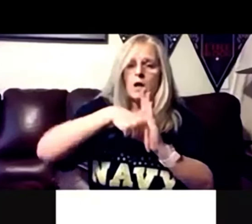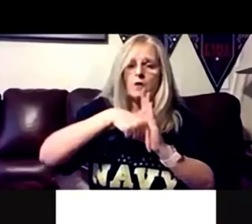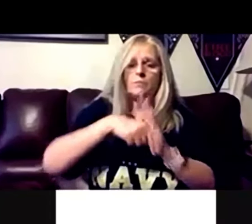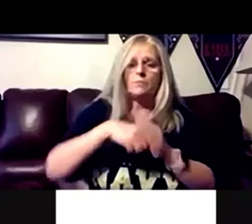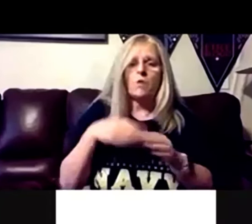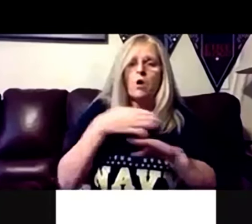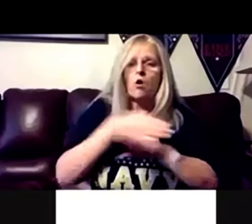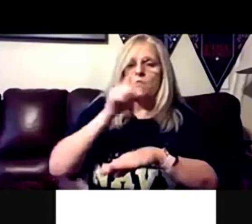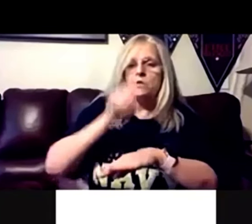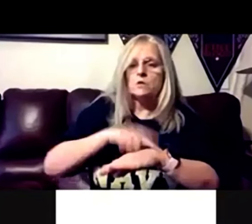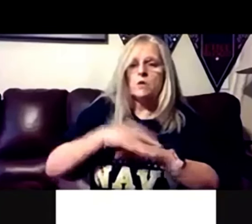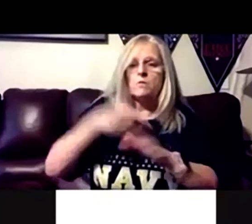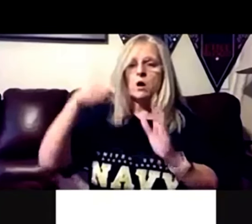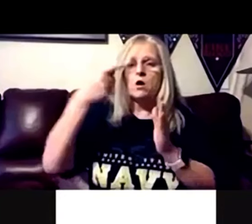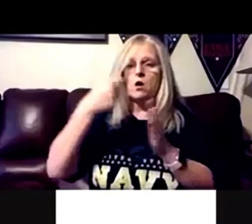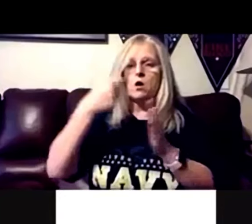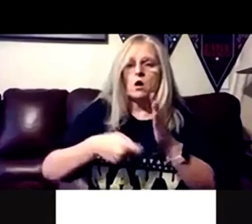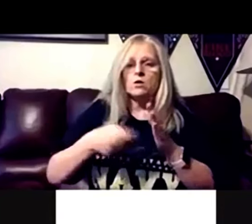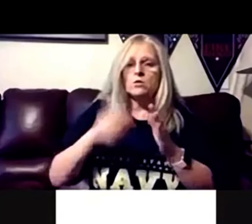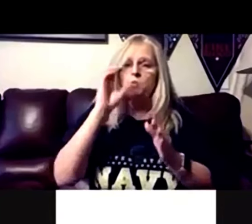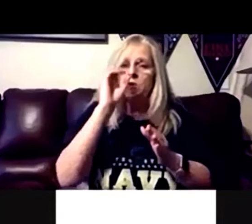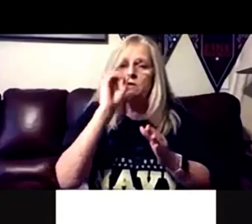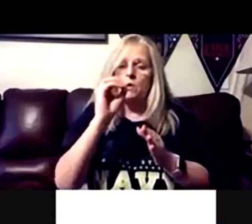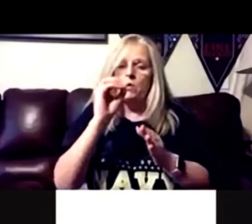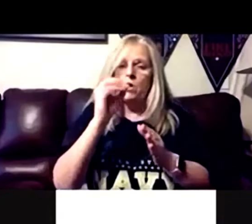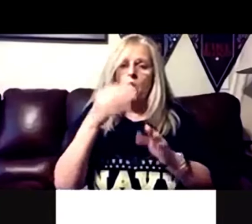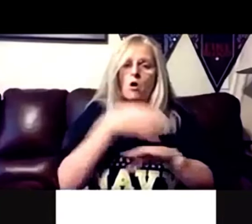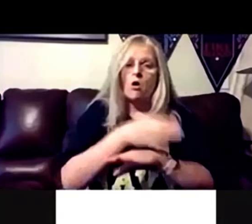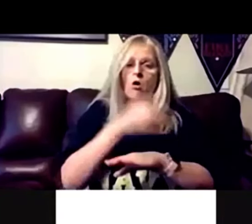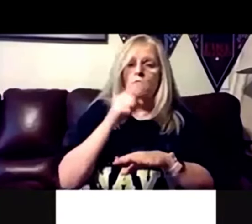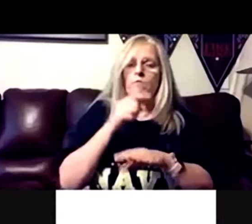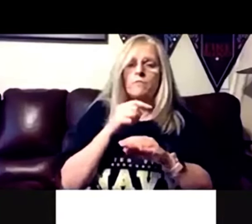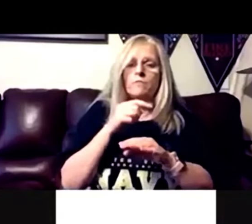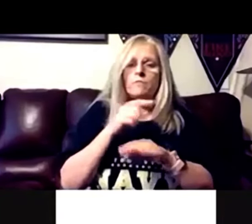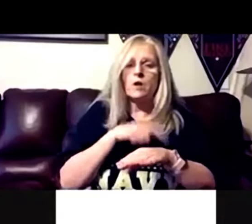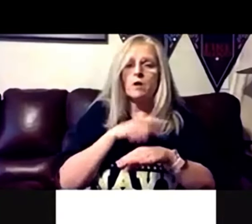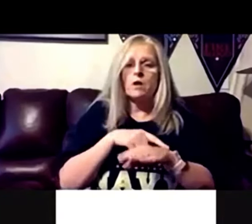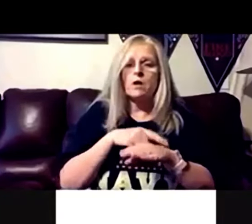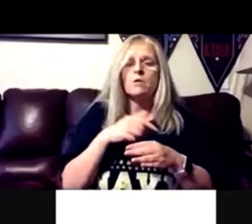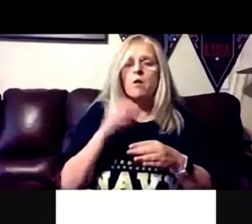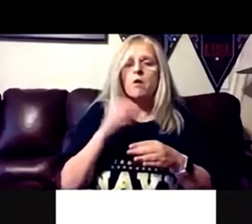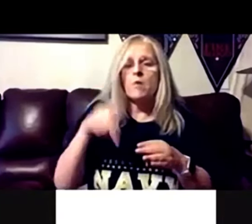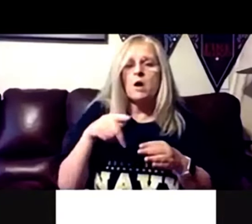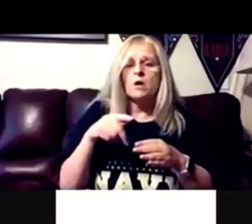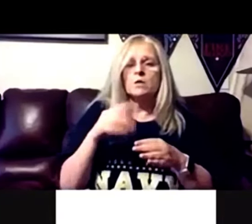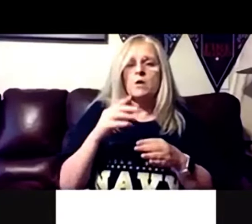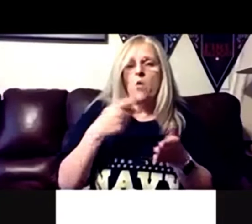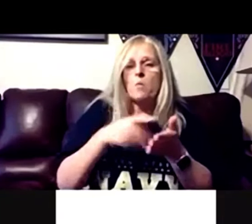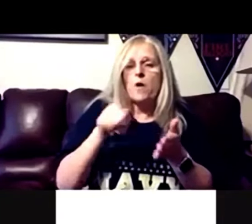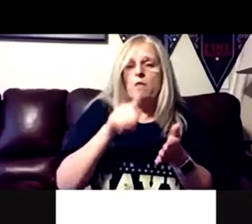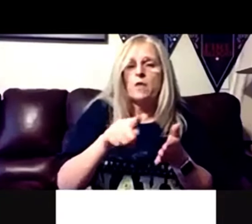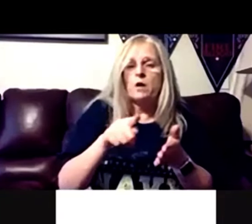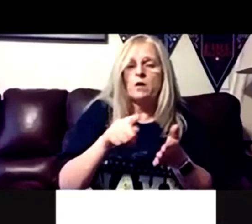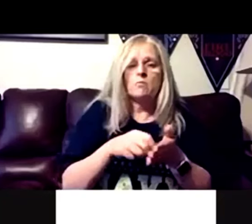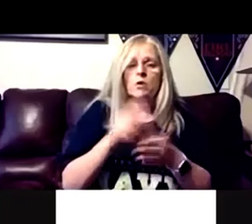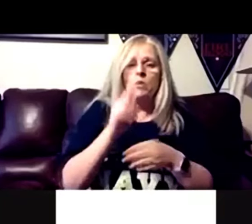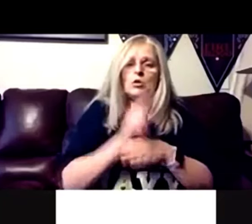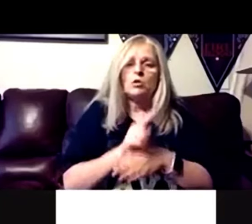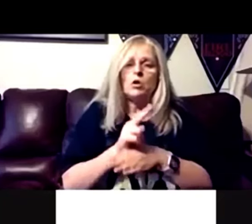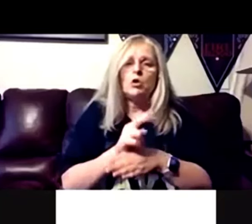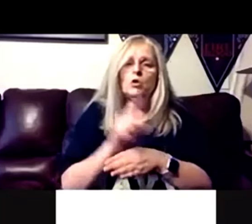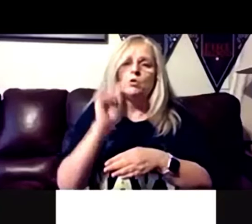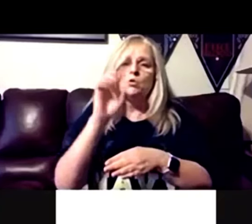Over time, that cost will be zero. And in time, ONPASSIVE will pay them to use the